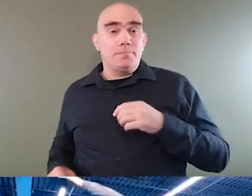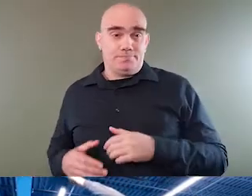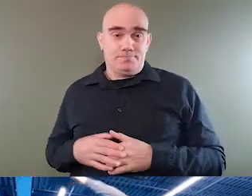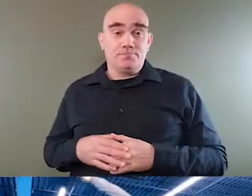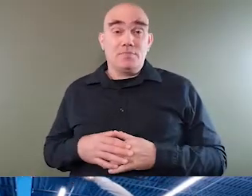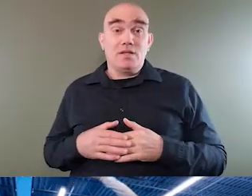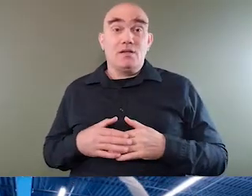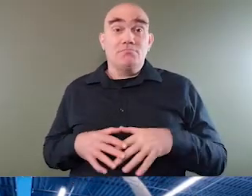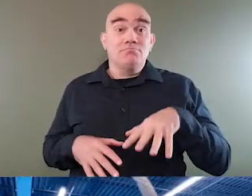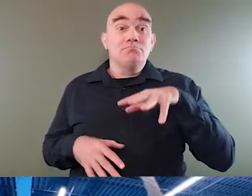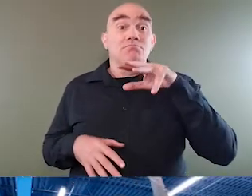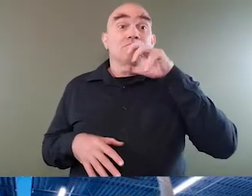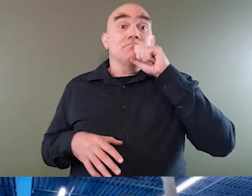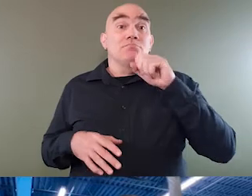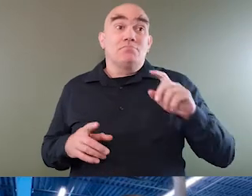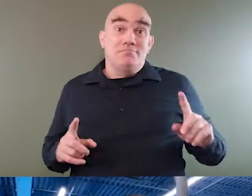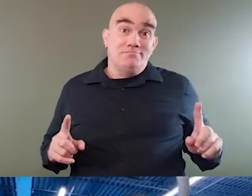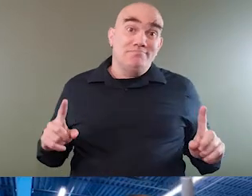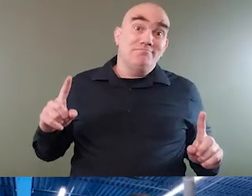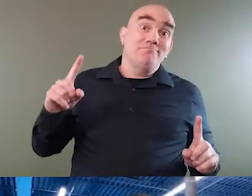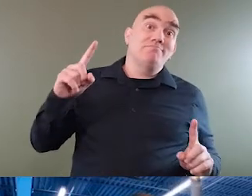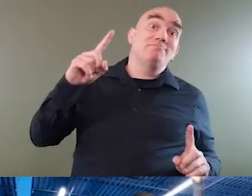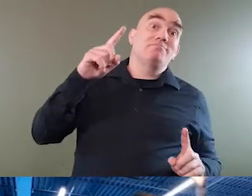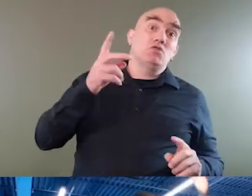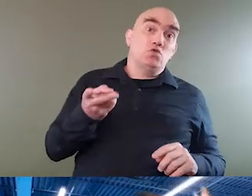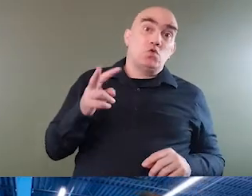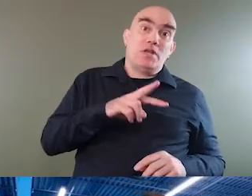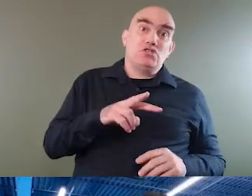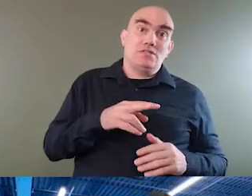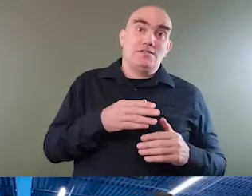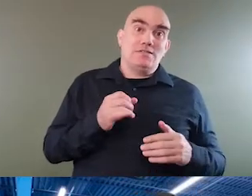Inhale, reach up as you come to switch sides.